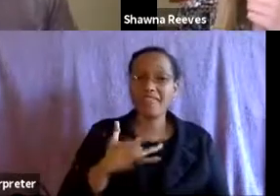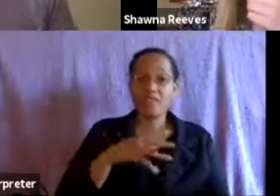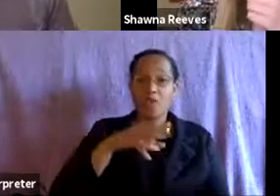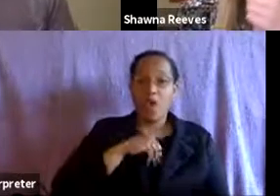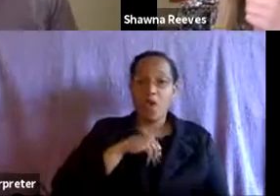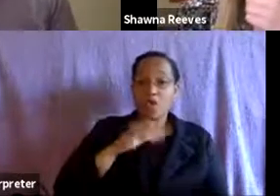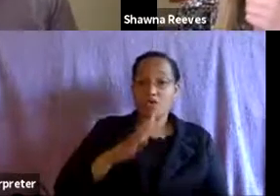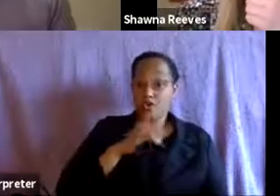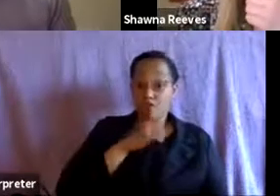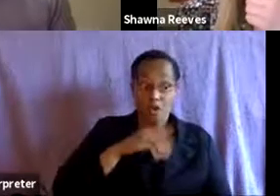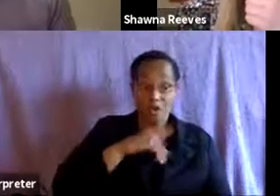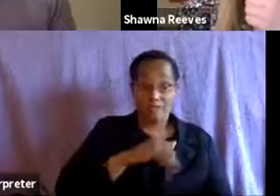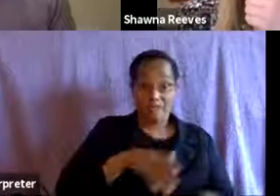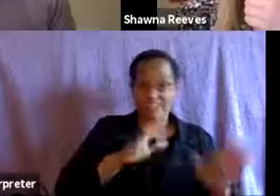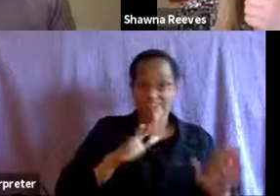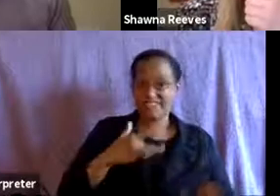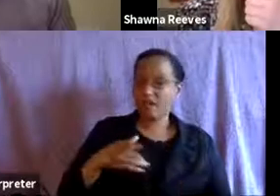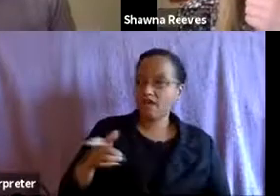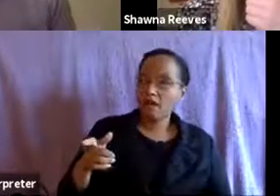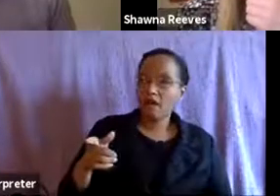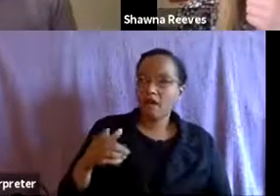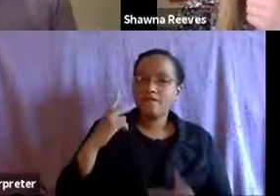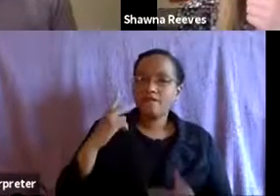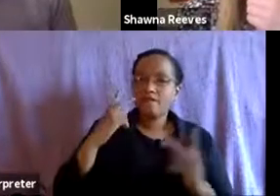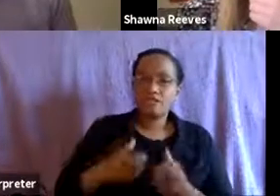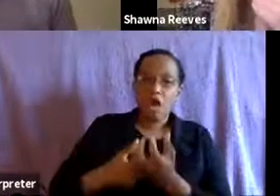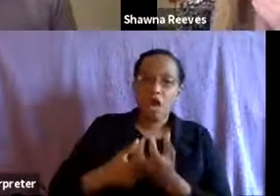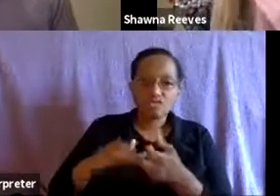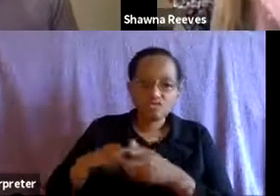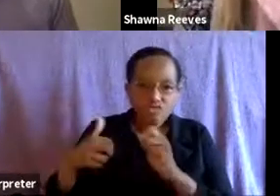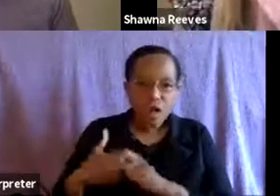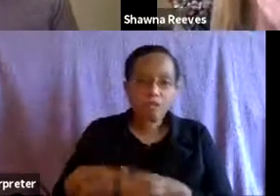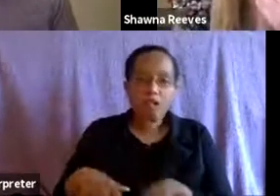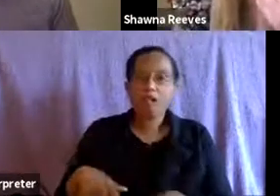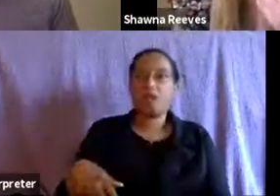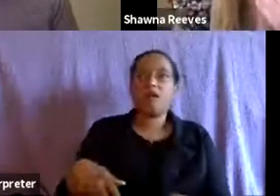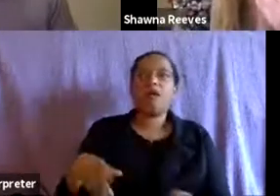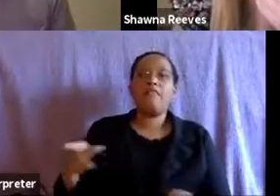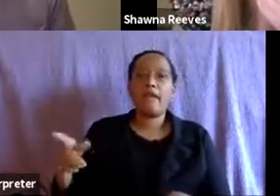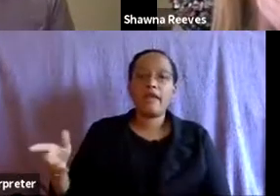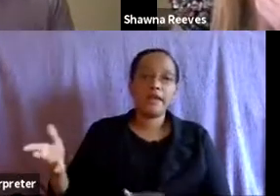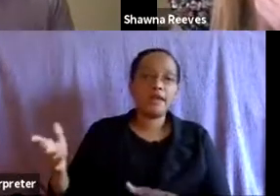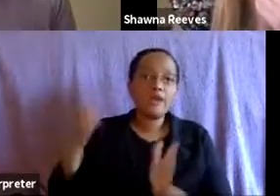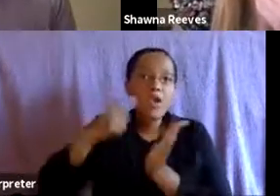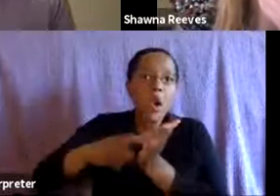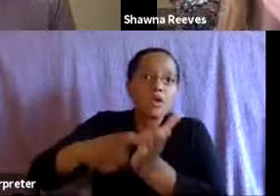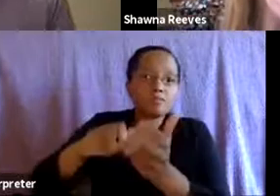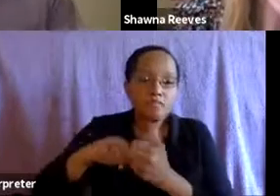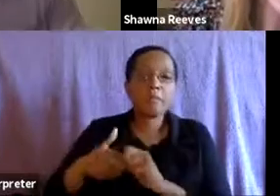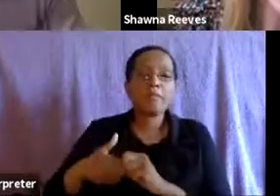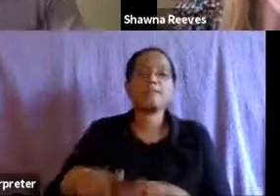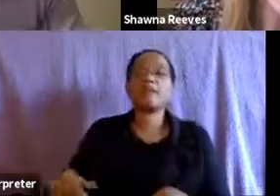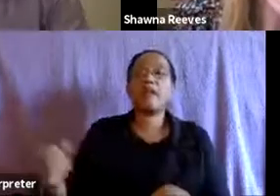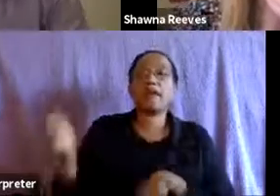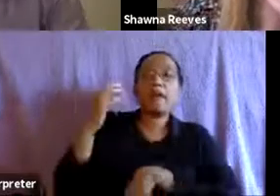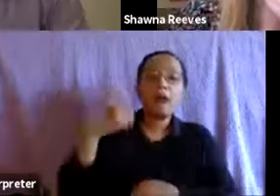knew as they existed 6 months ago. So if someone asked me 6 months ago, what's the federal patient bill of rights